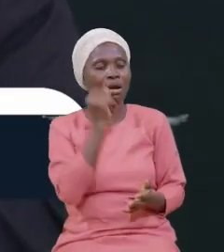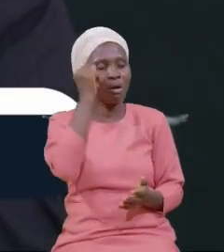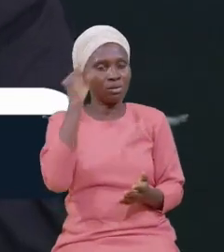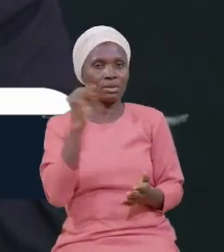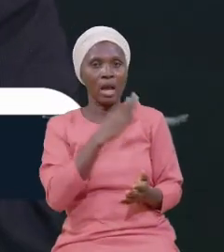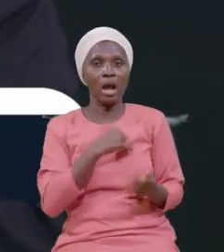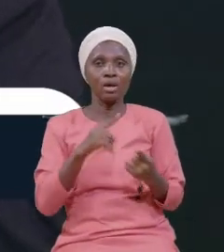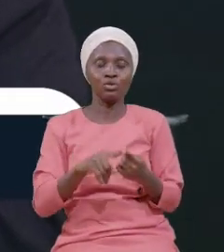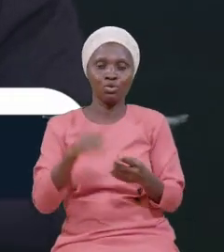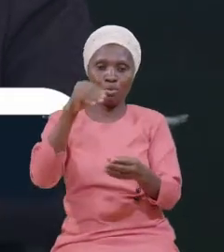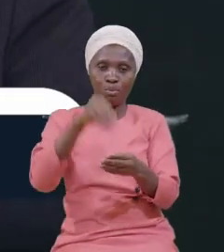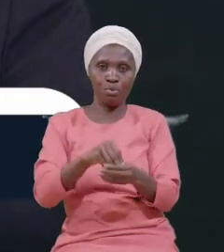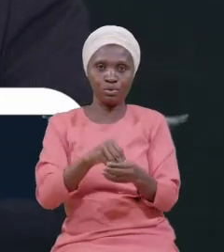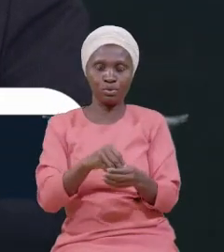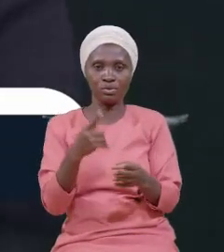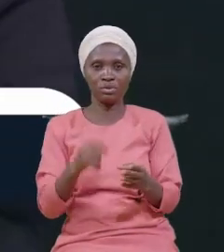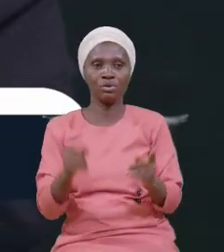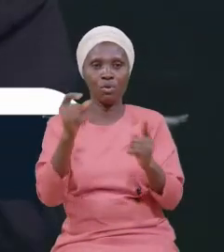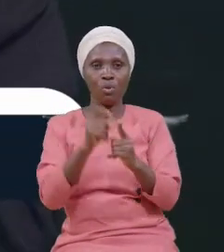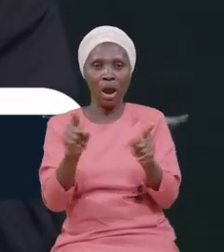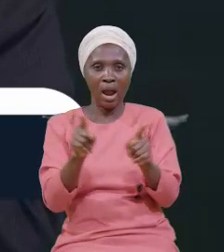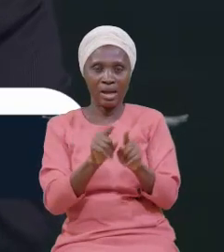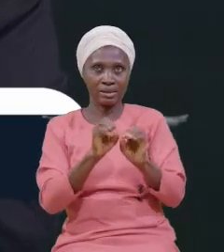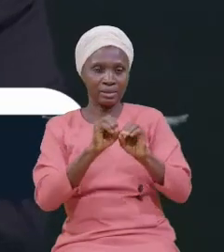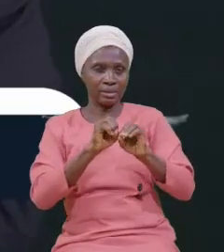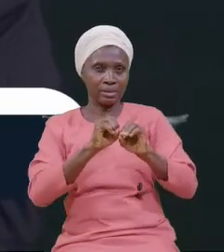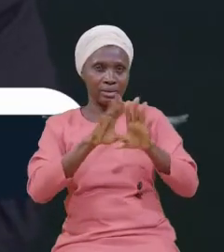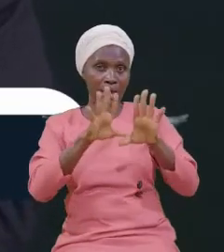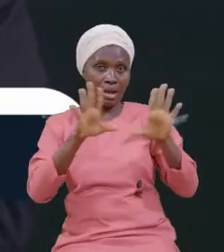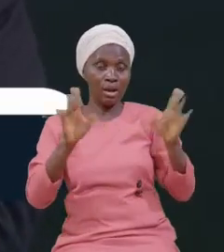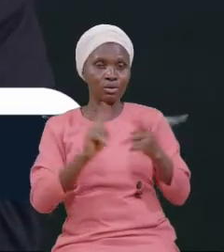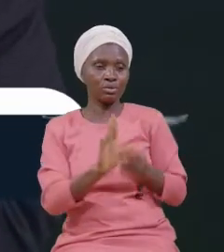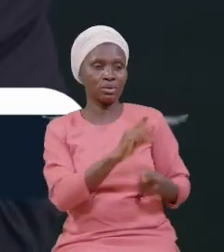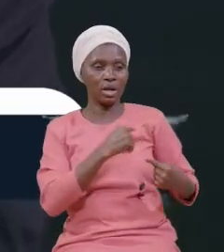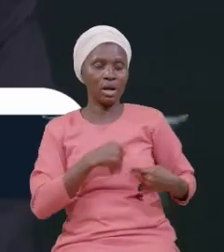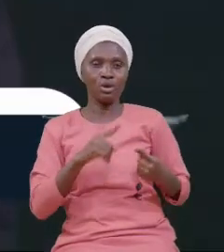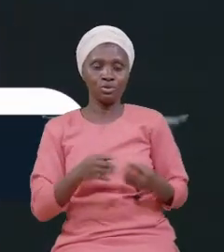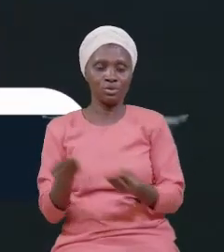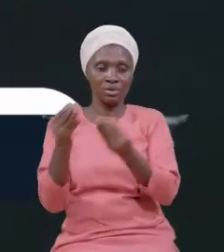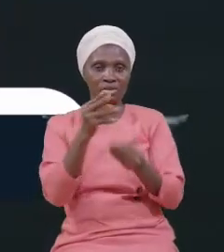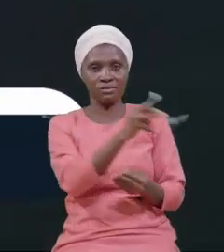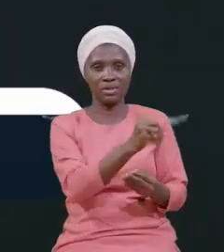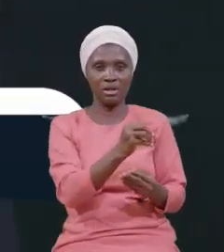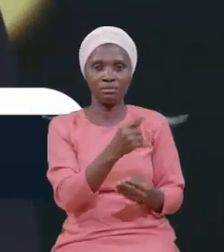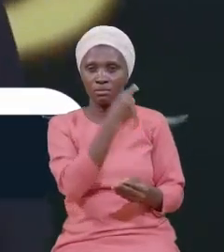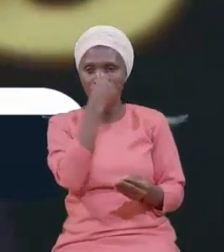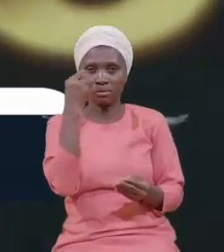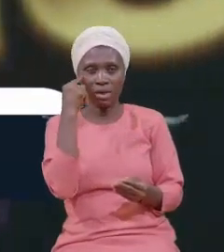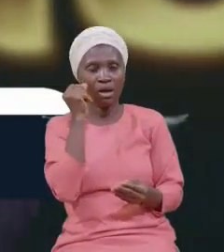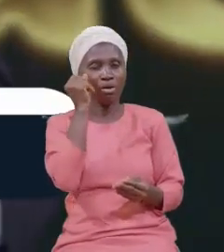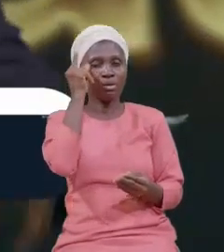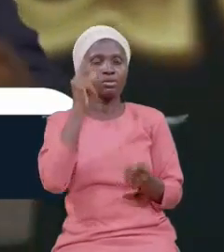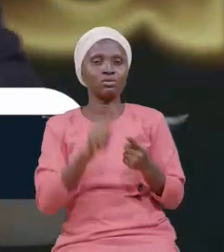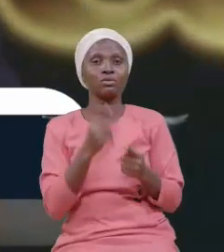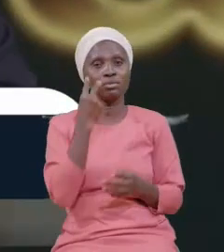as light to their heart, that to give them sight to see. Look at verse 32. In